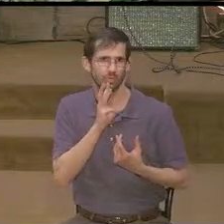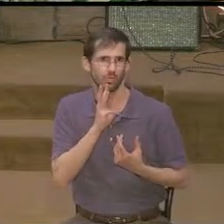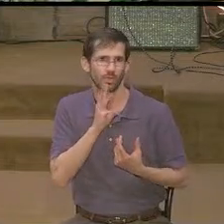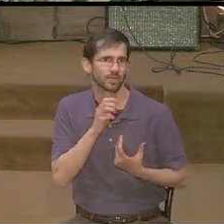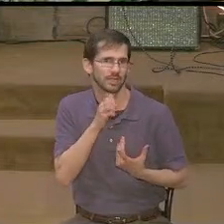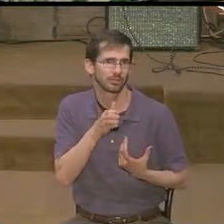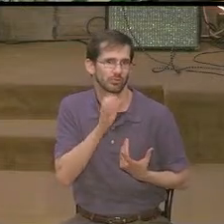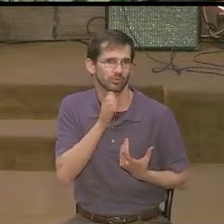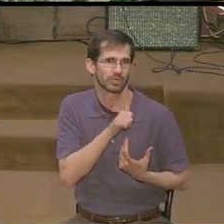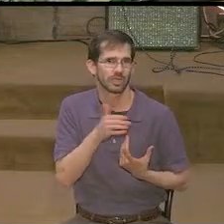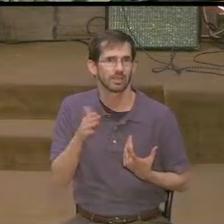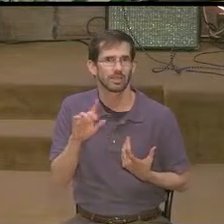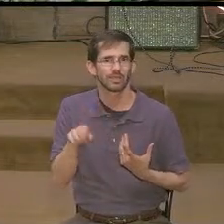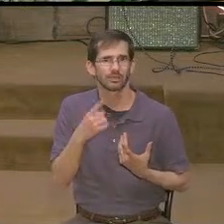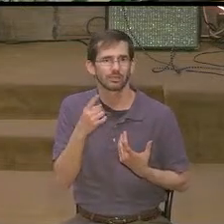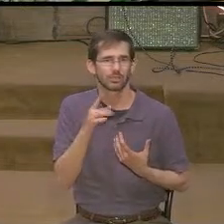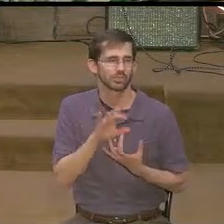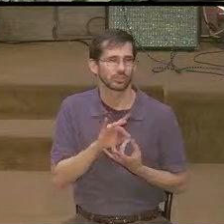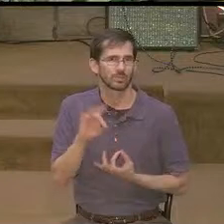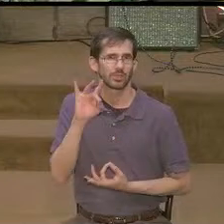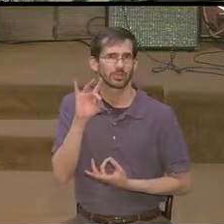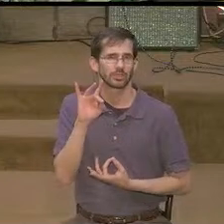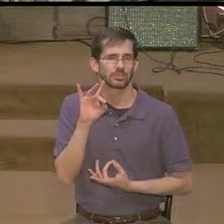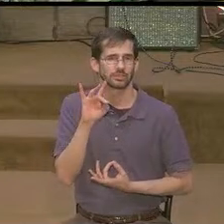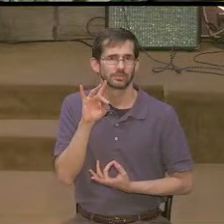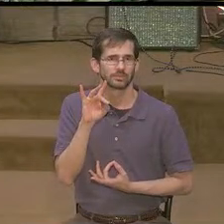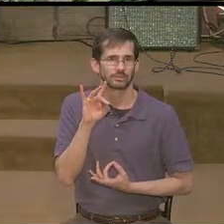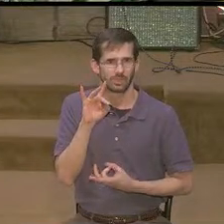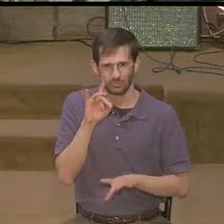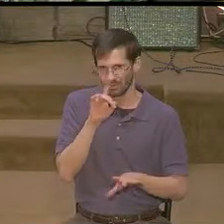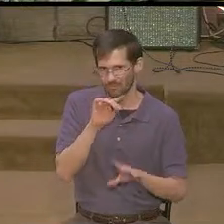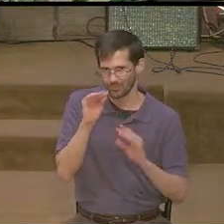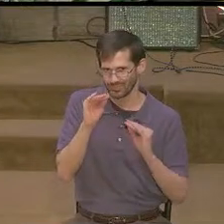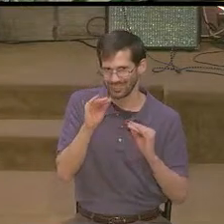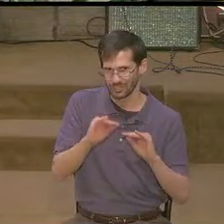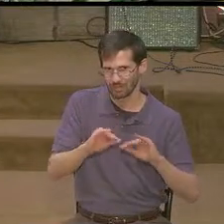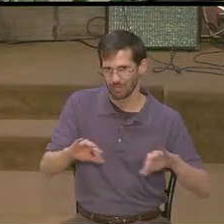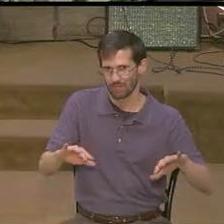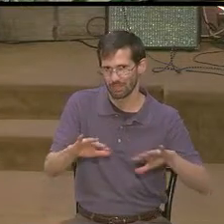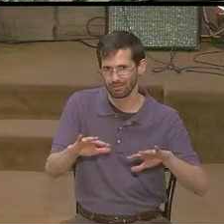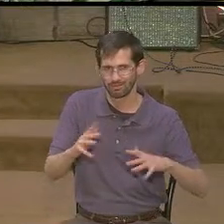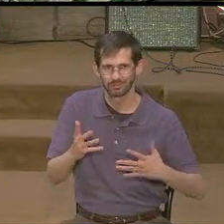drink anything because he was just a spirit. So